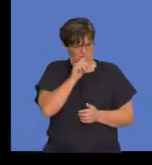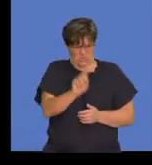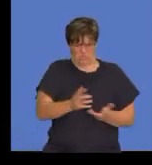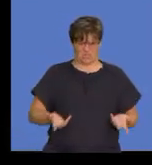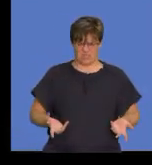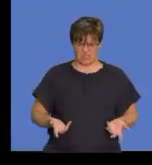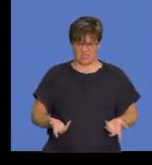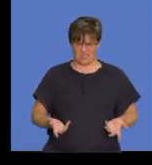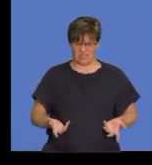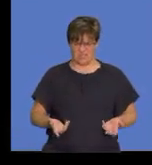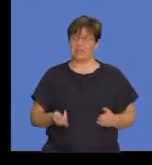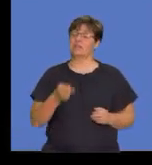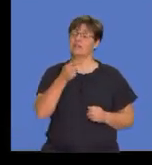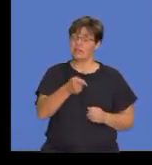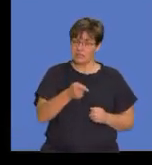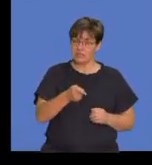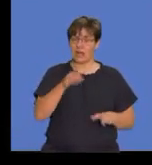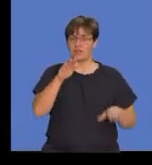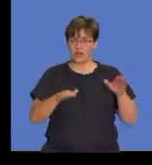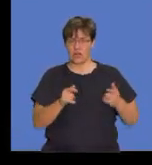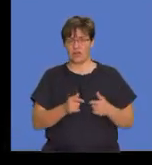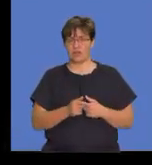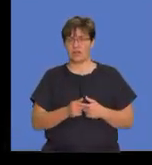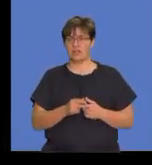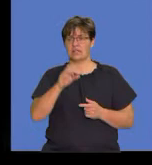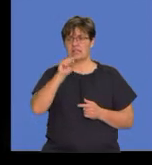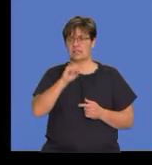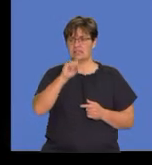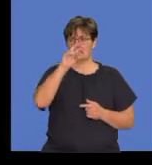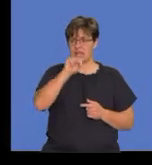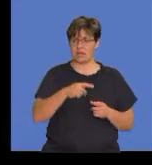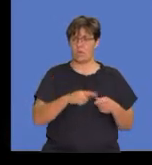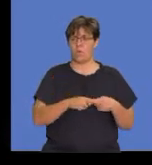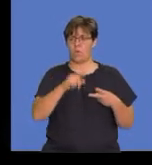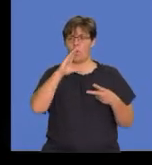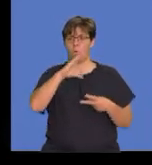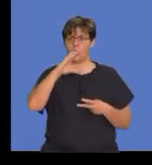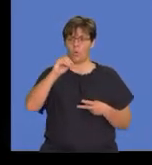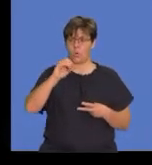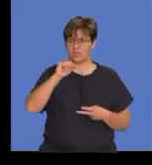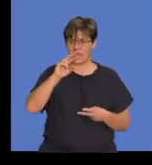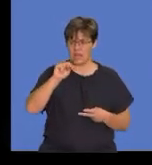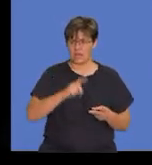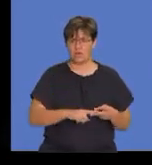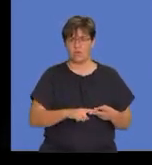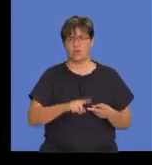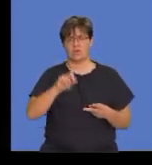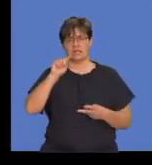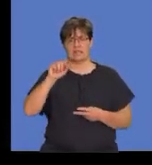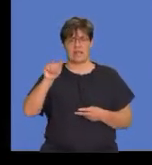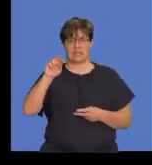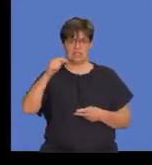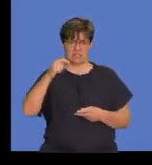when I say that? The ratios, we call them sine, we call them cosine, we call them tangent, and then we